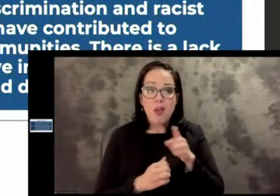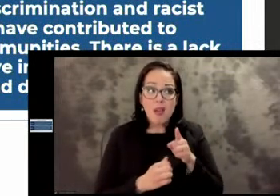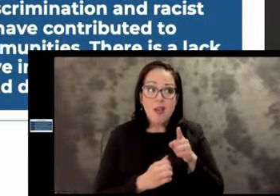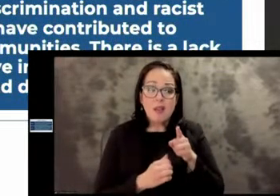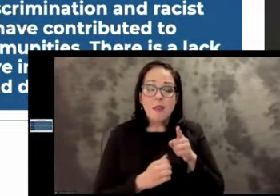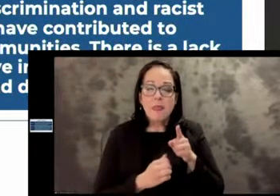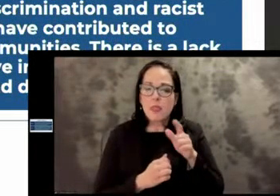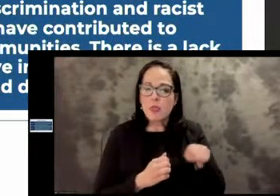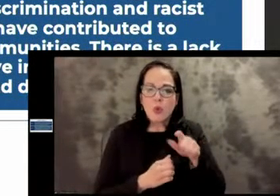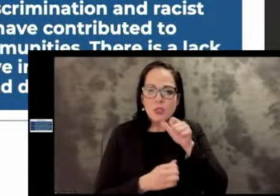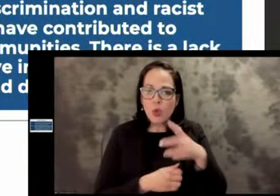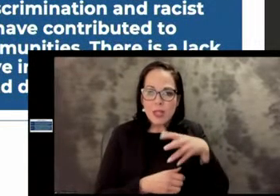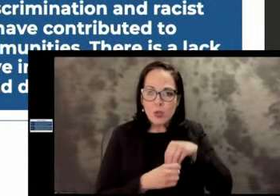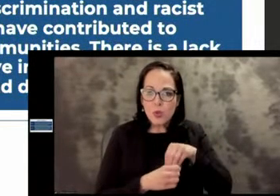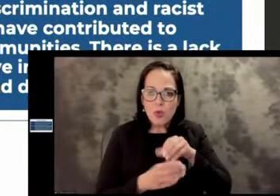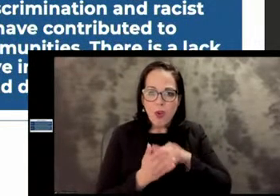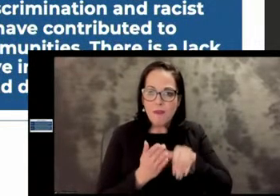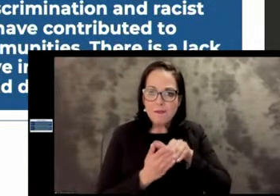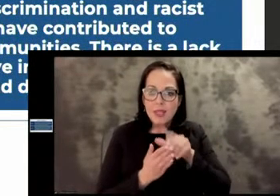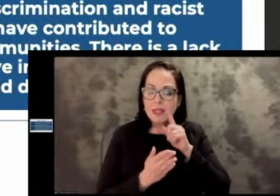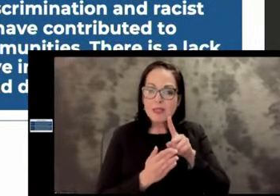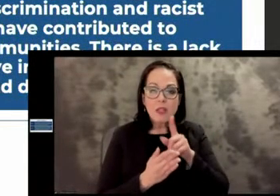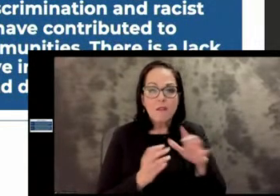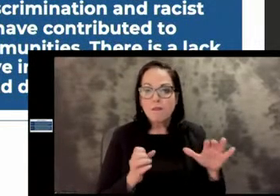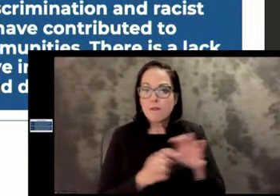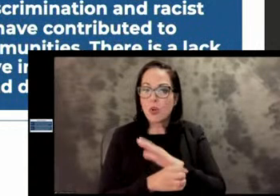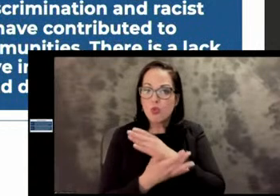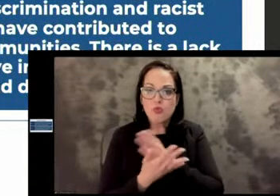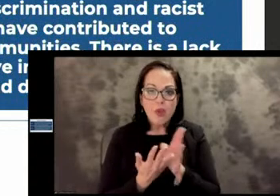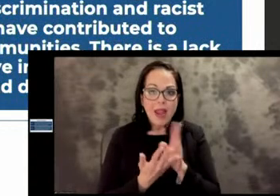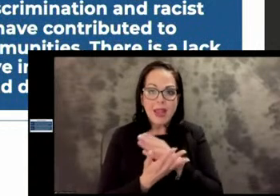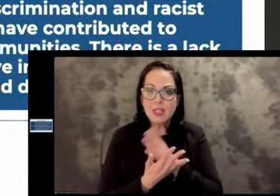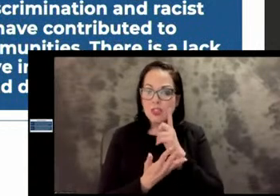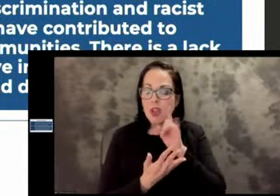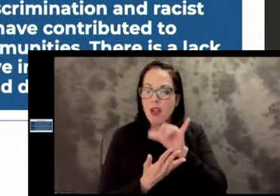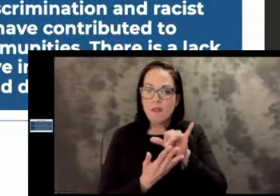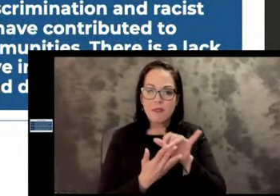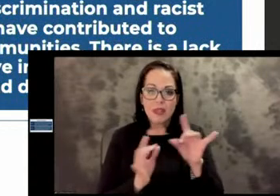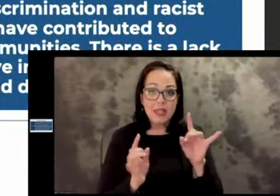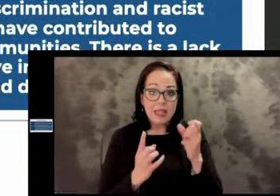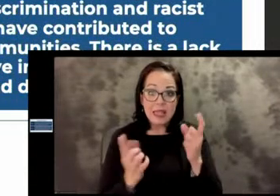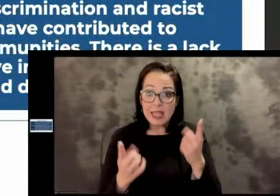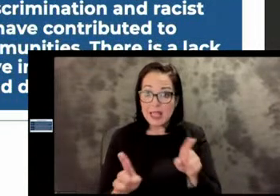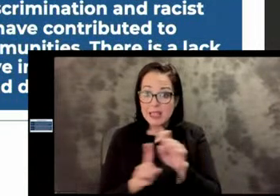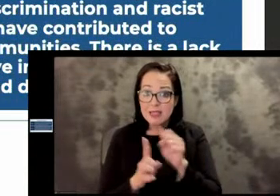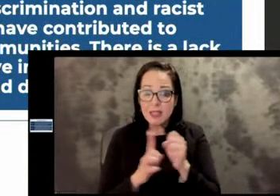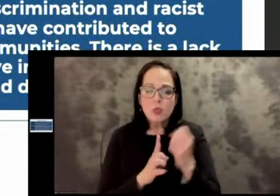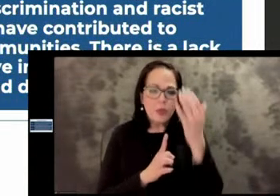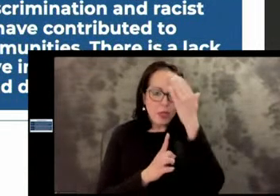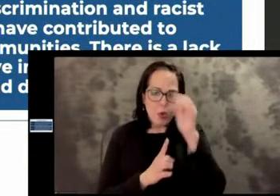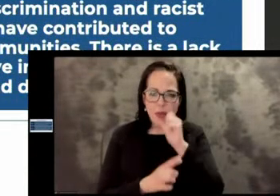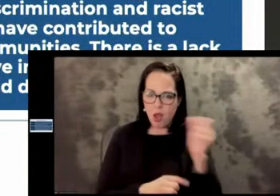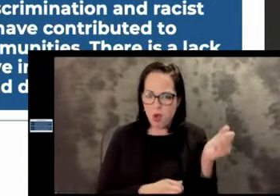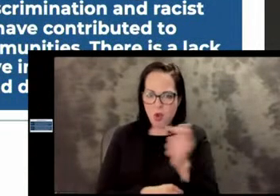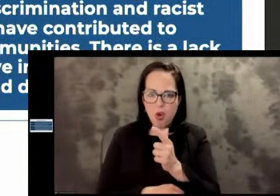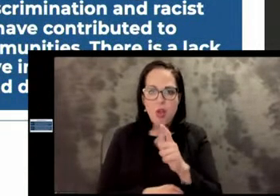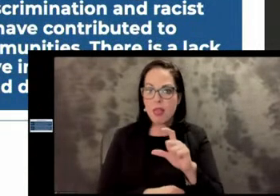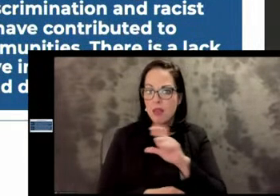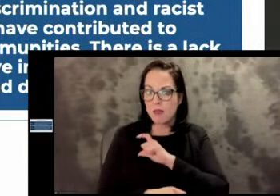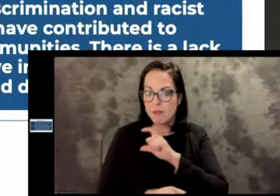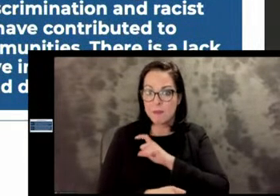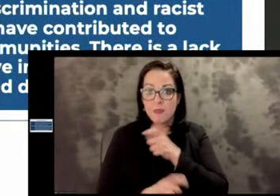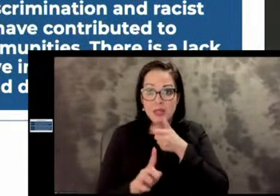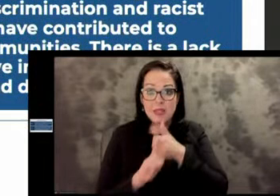include the full range of hate incidents. We know that not all law enforcement agencies report hate crimes to